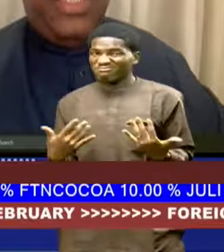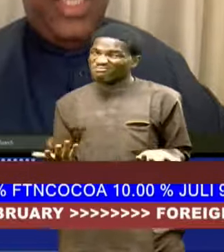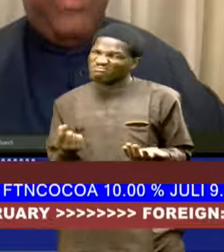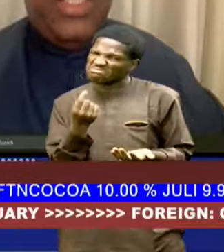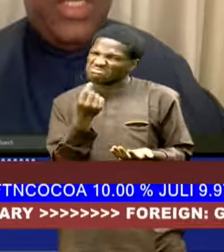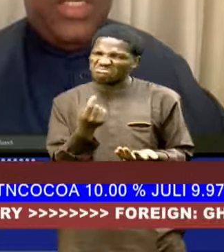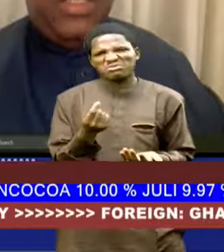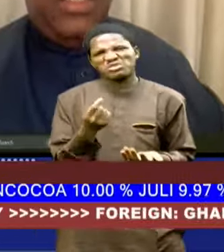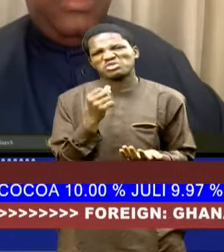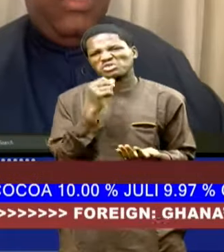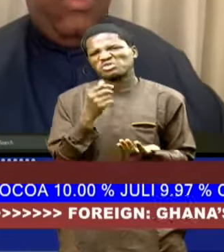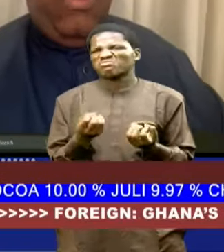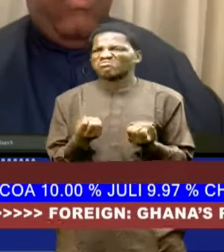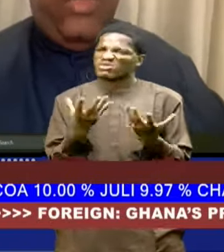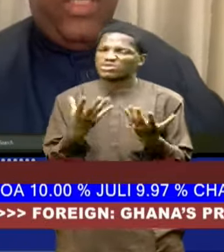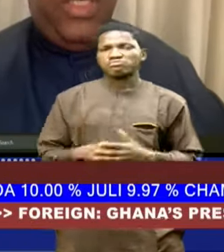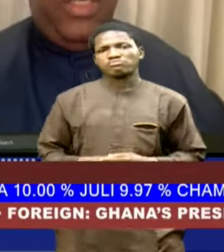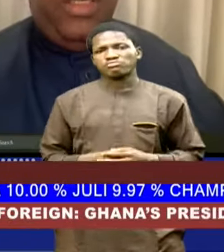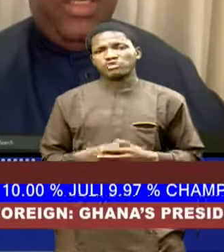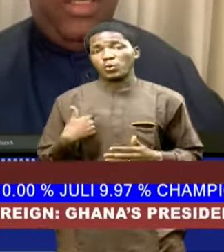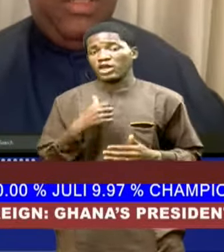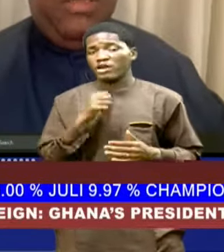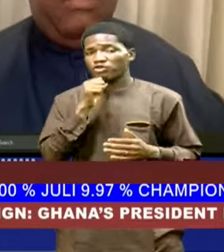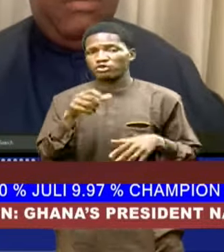taken advantage of the